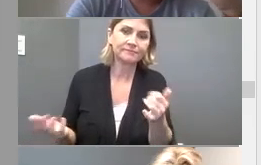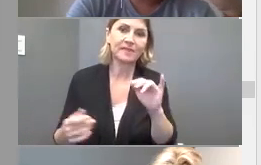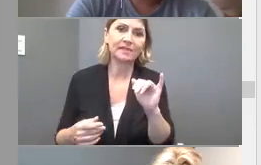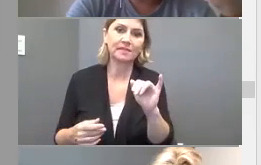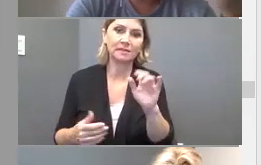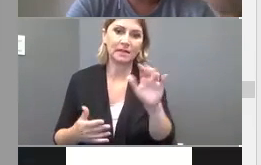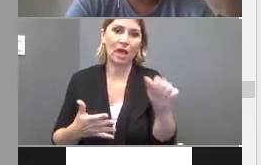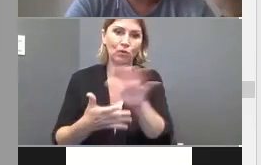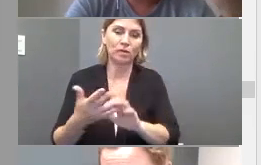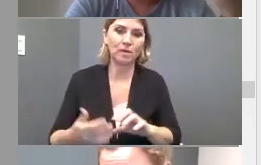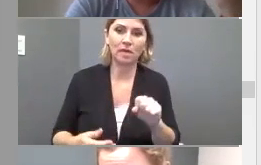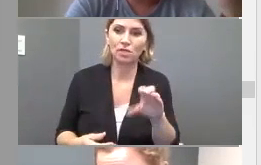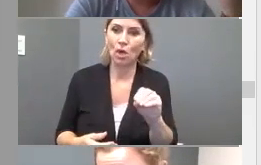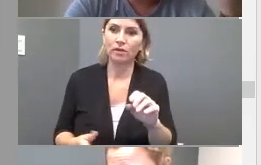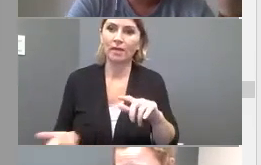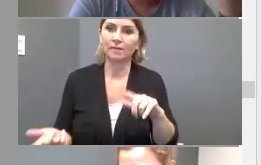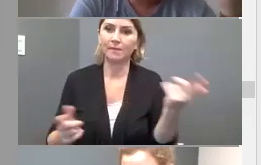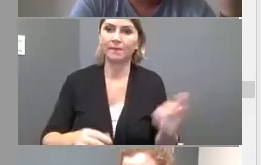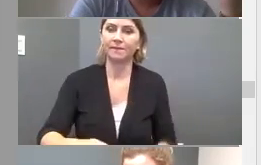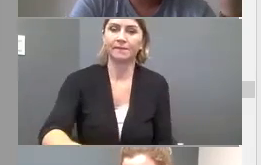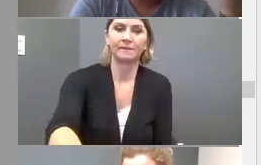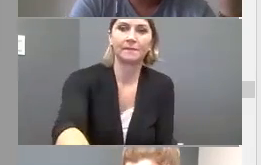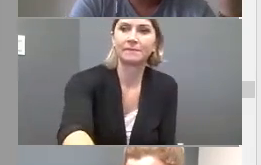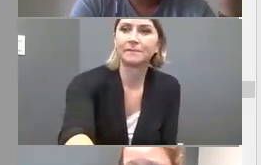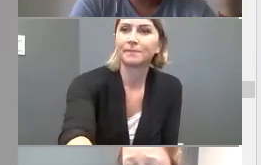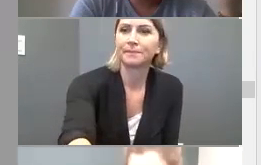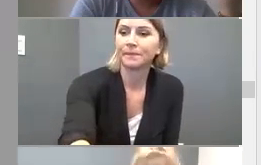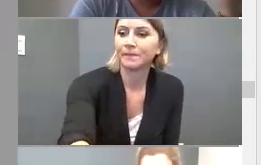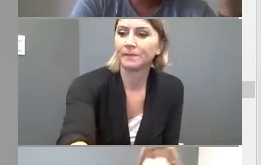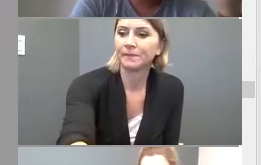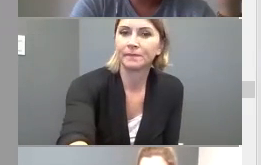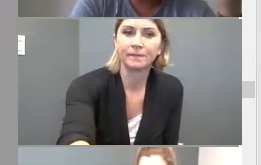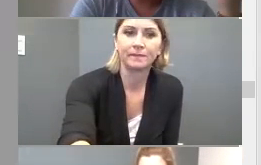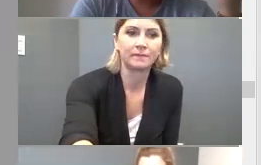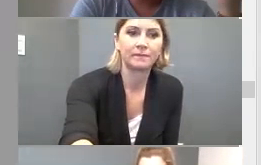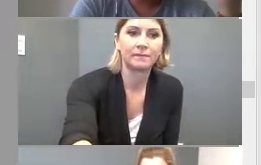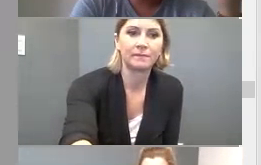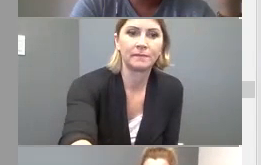say correctness of a particular algorithm. Okay.